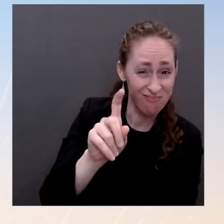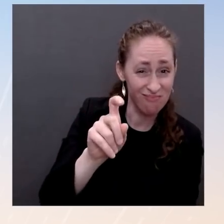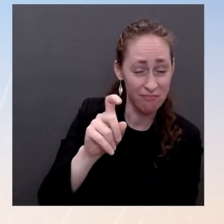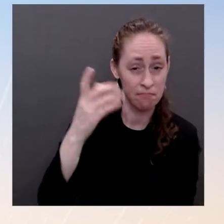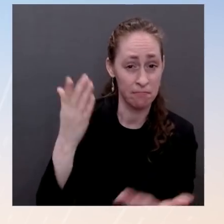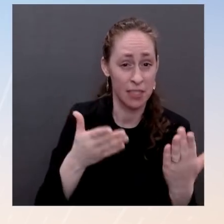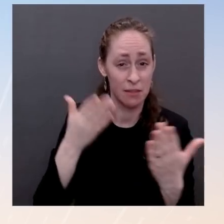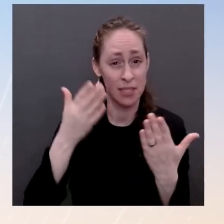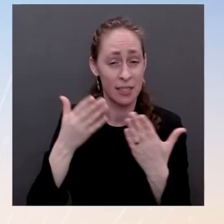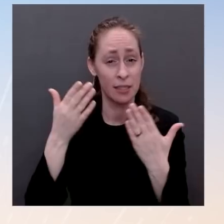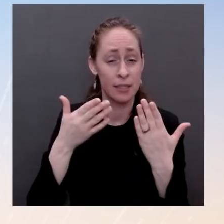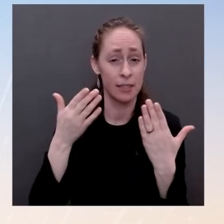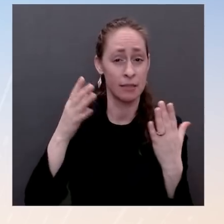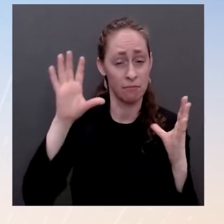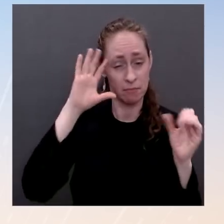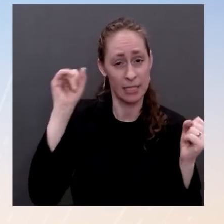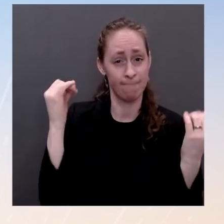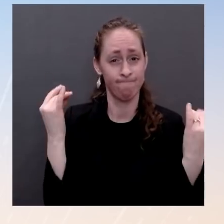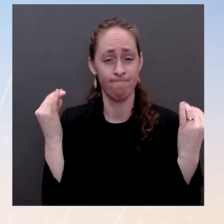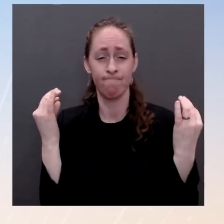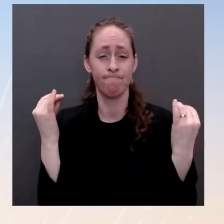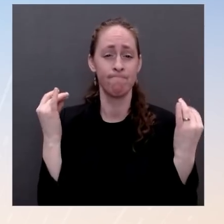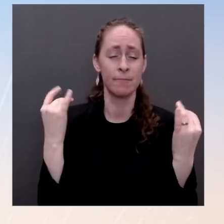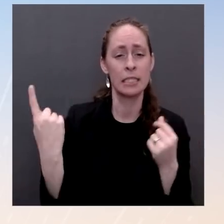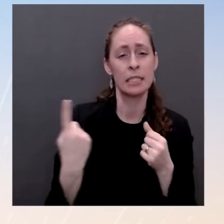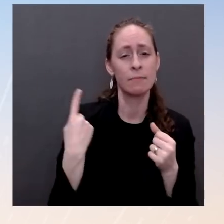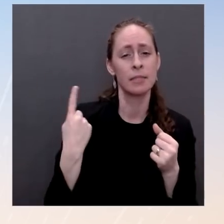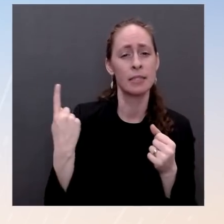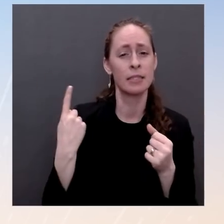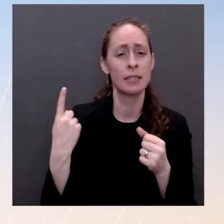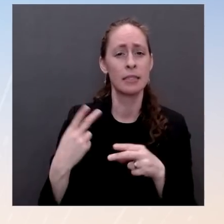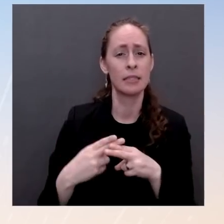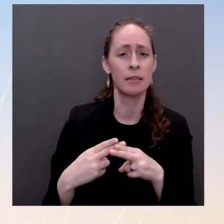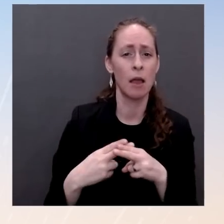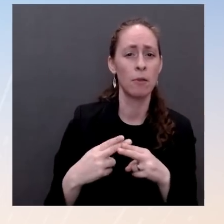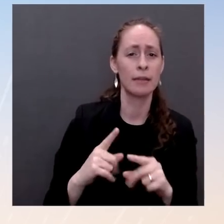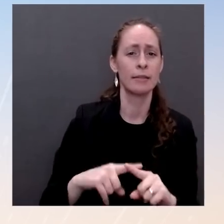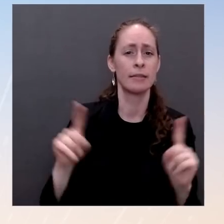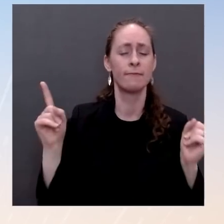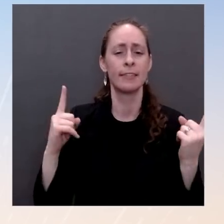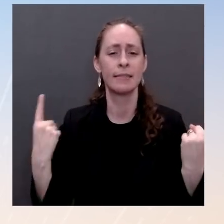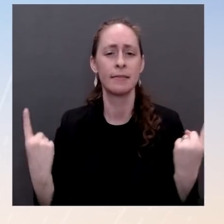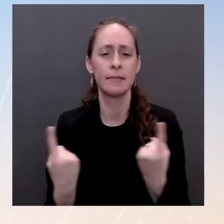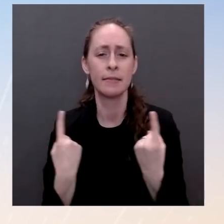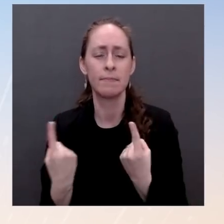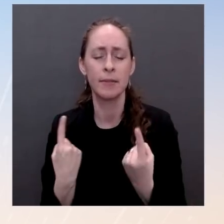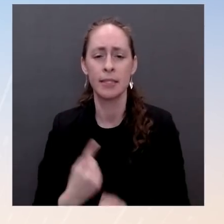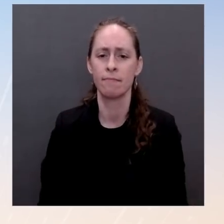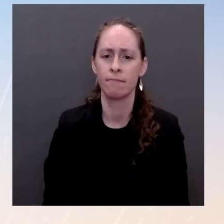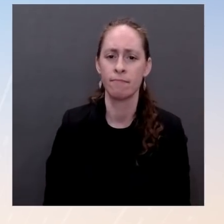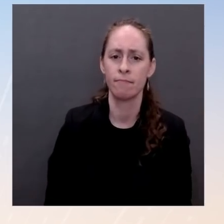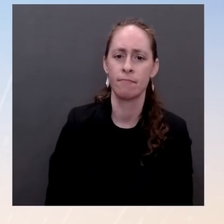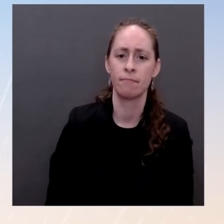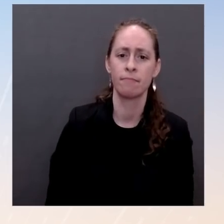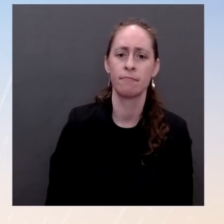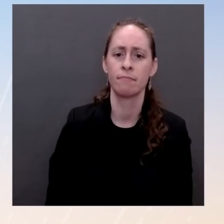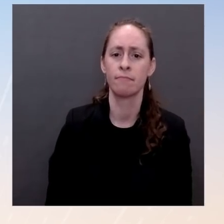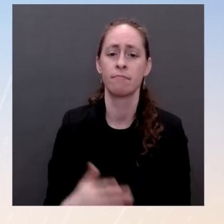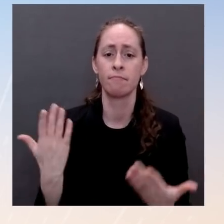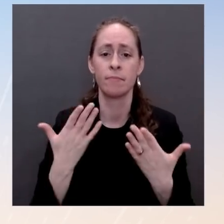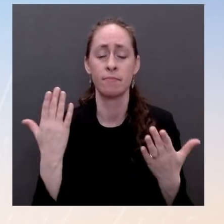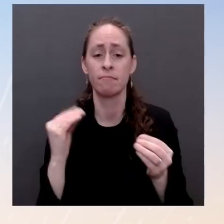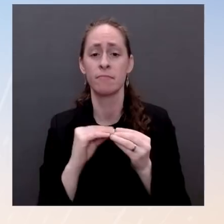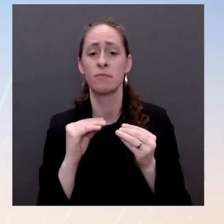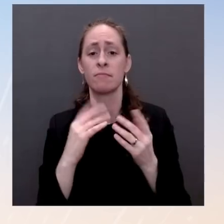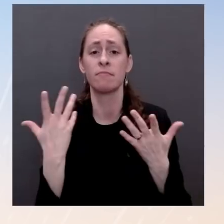consideration to reversing some of the policies and going back to increasing U.S. energy independence? I don't have anything to detail for you,